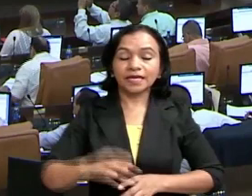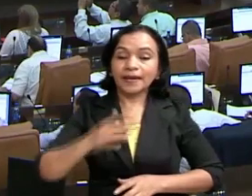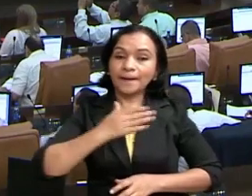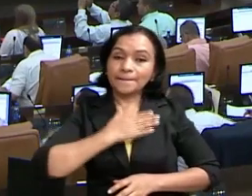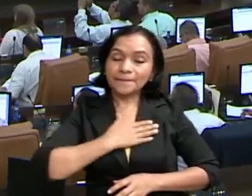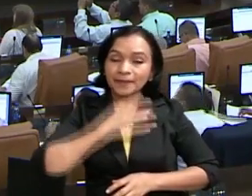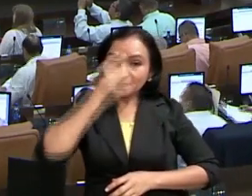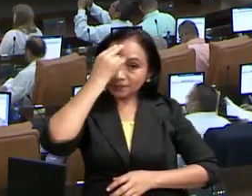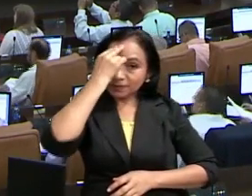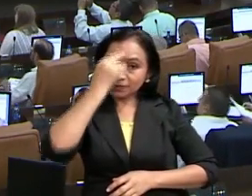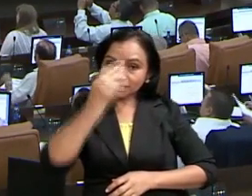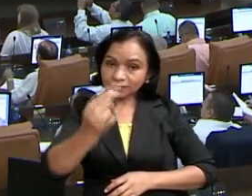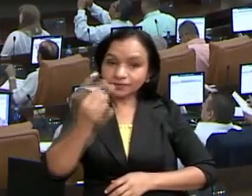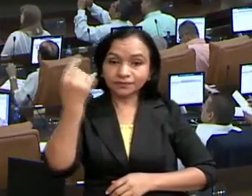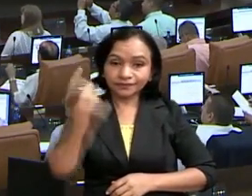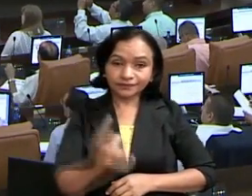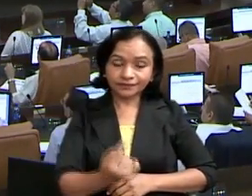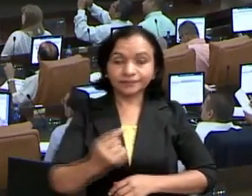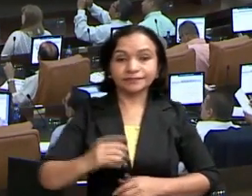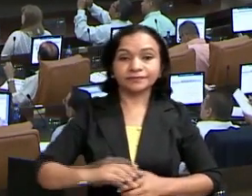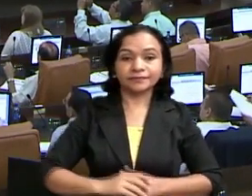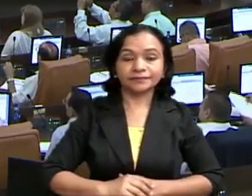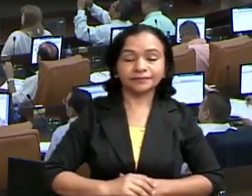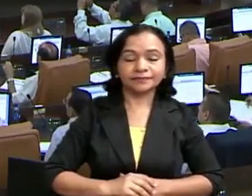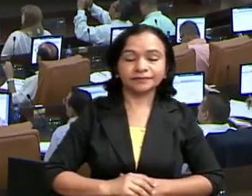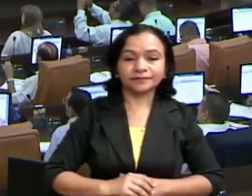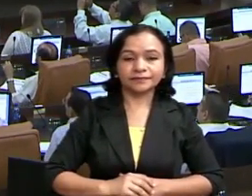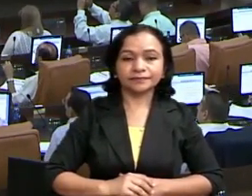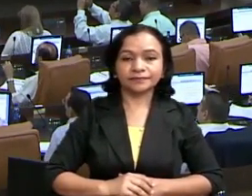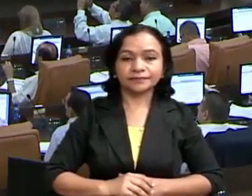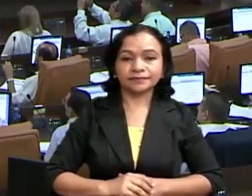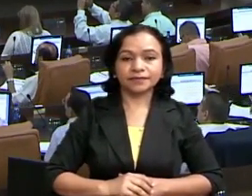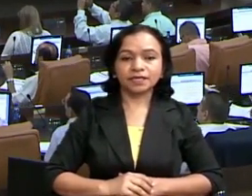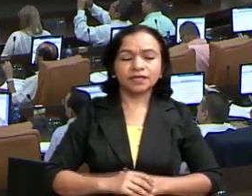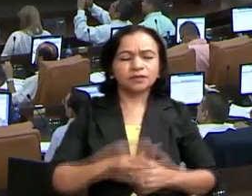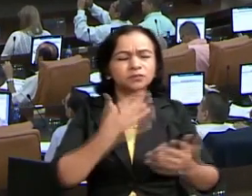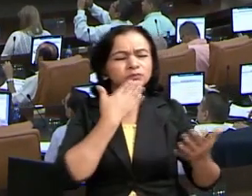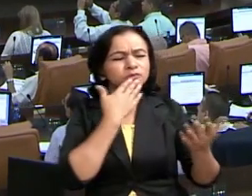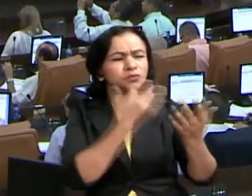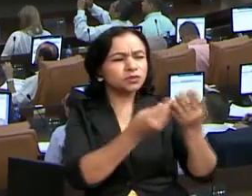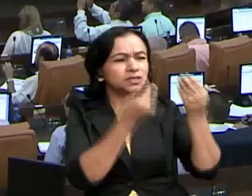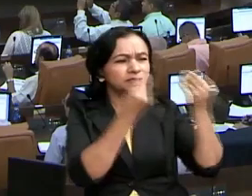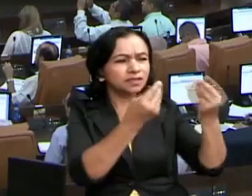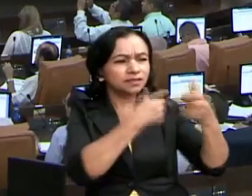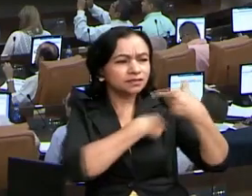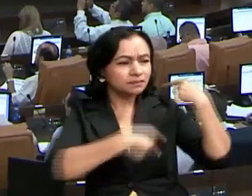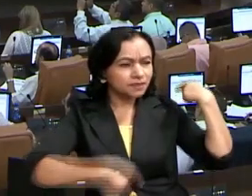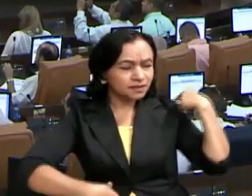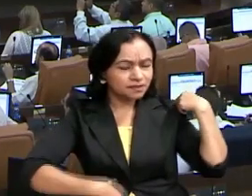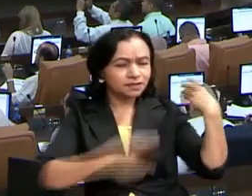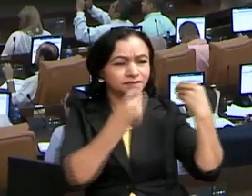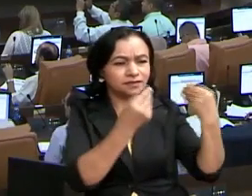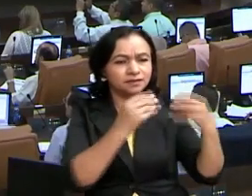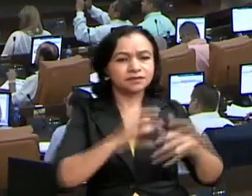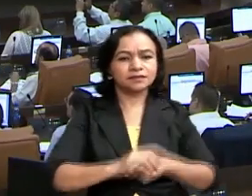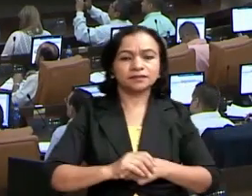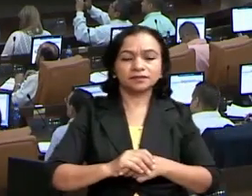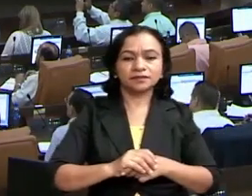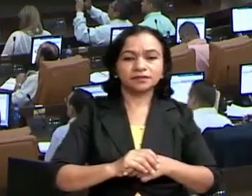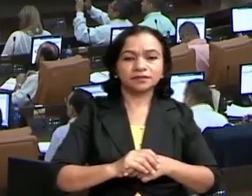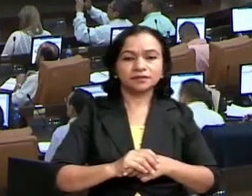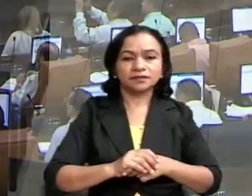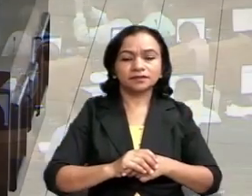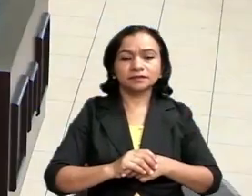estar aquí. I want to thank the president. Quiero agradecer al presidente. And the board for inviting me. Y a toda la junta